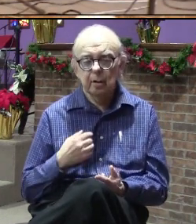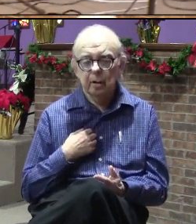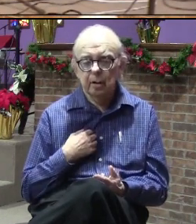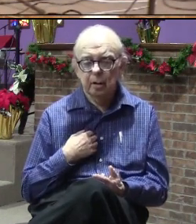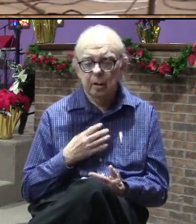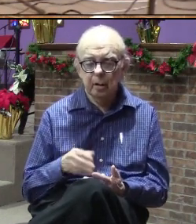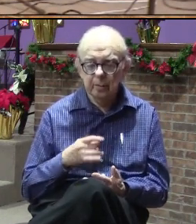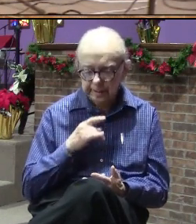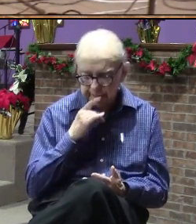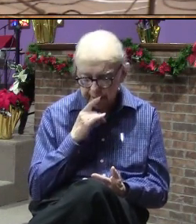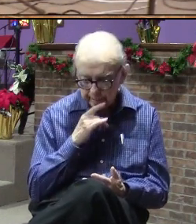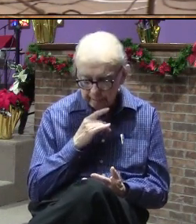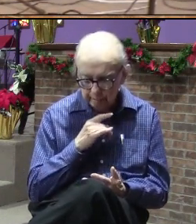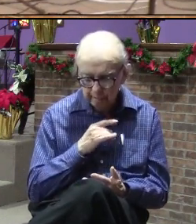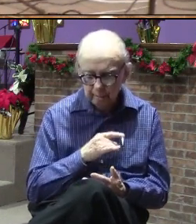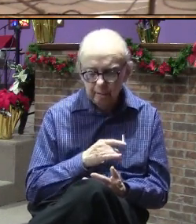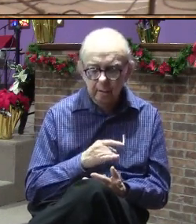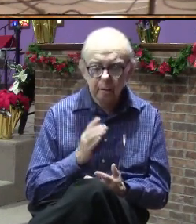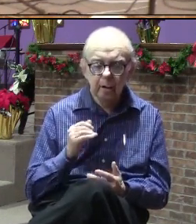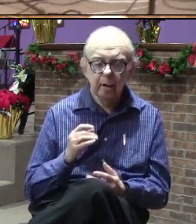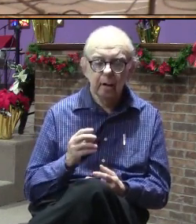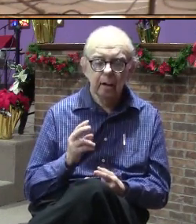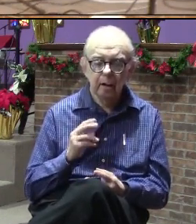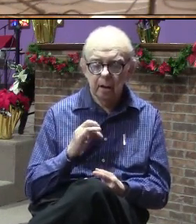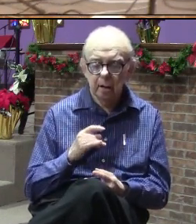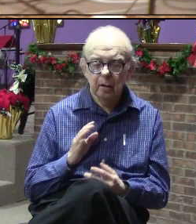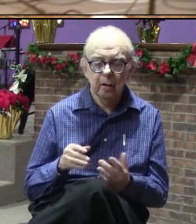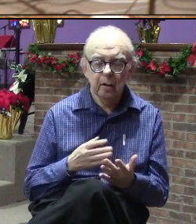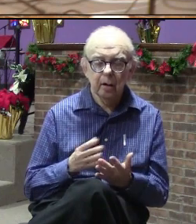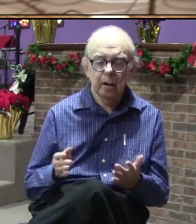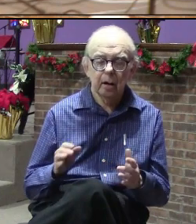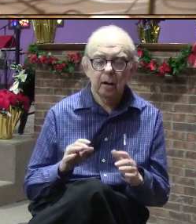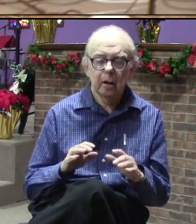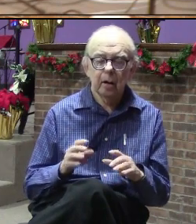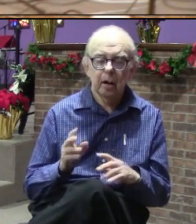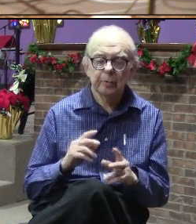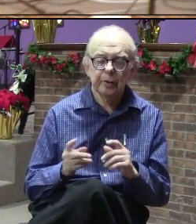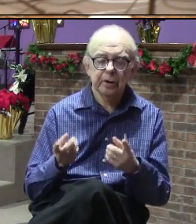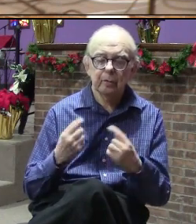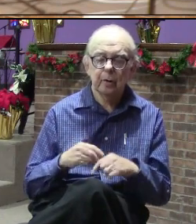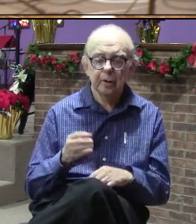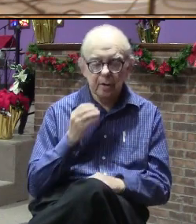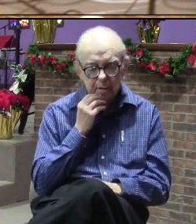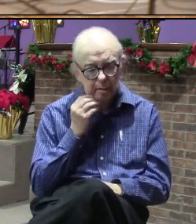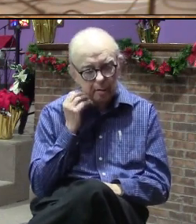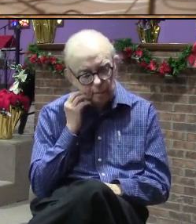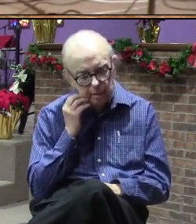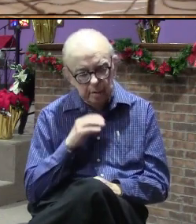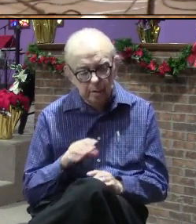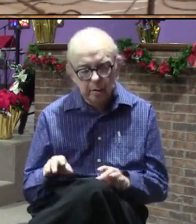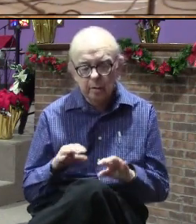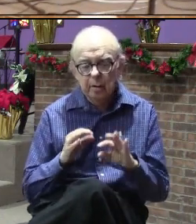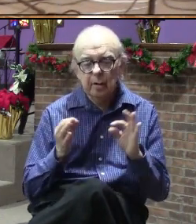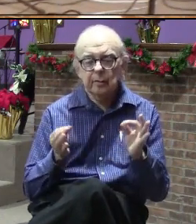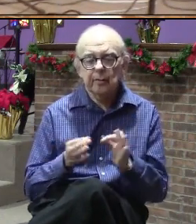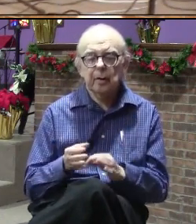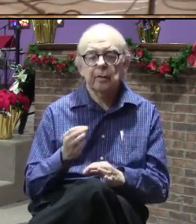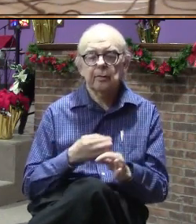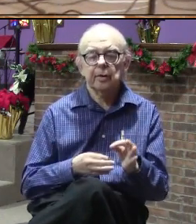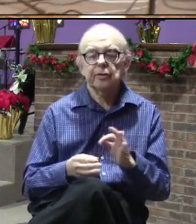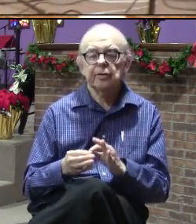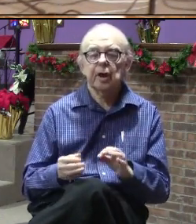of the kids, the whole idea is have the kids, grandkids, and everybody all come over. And we do our family exchange